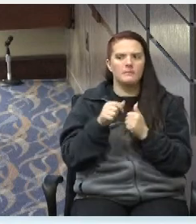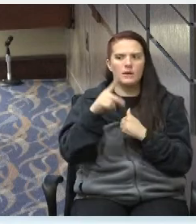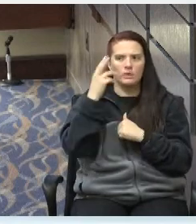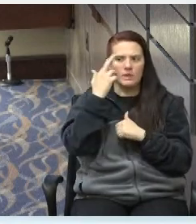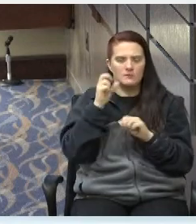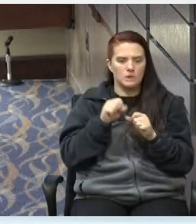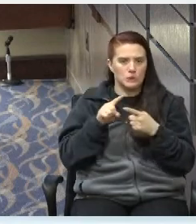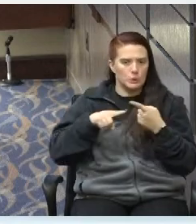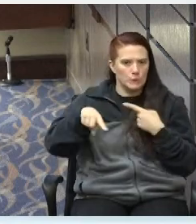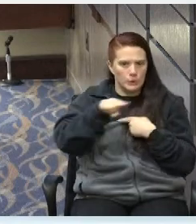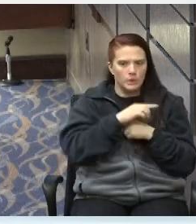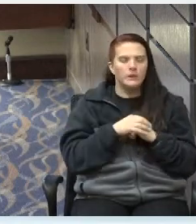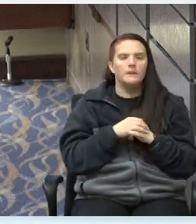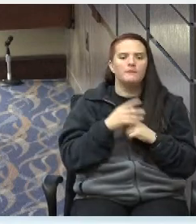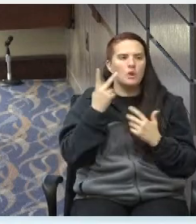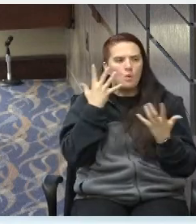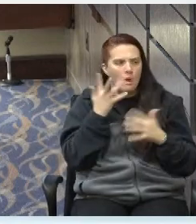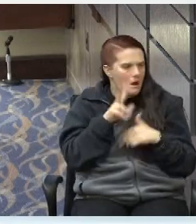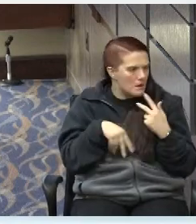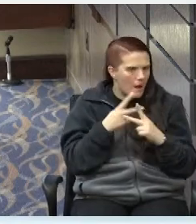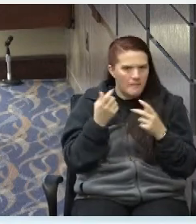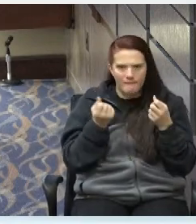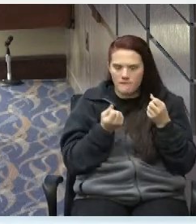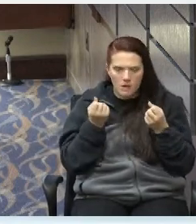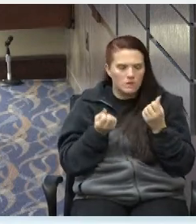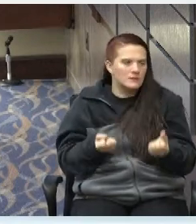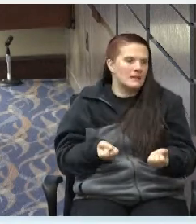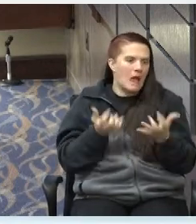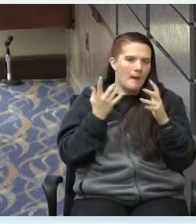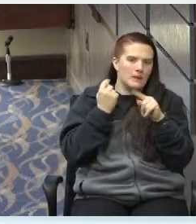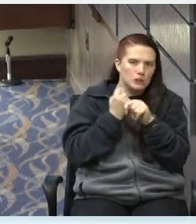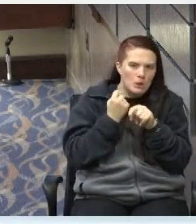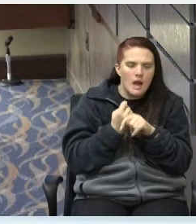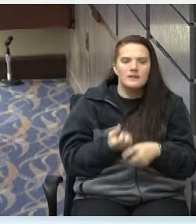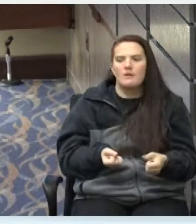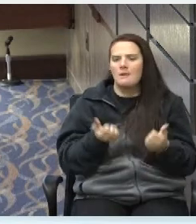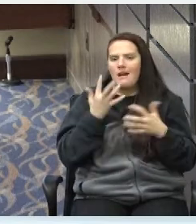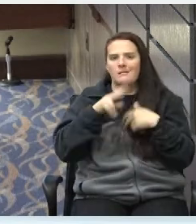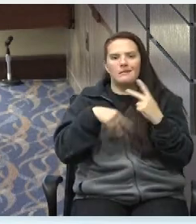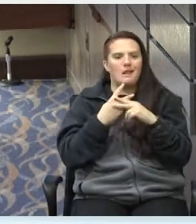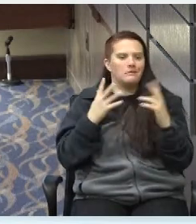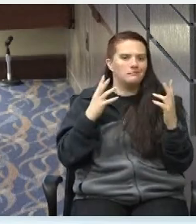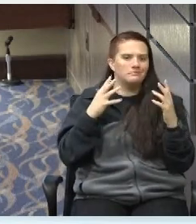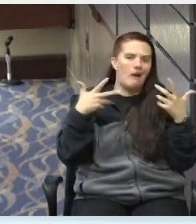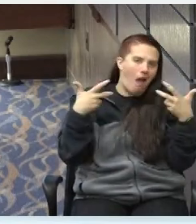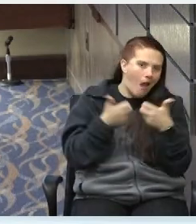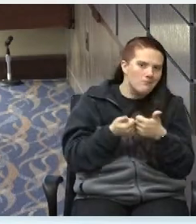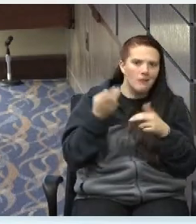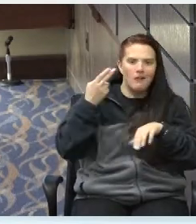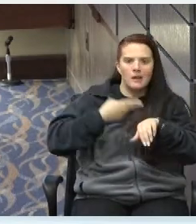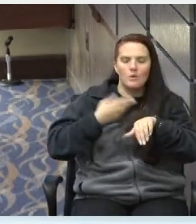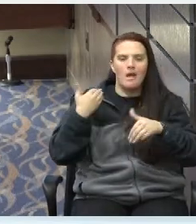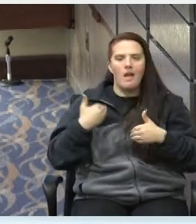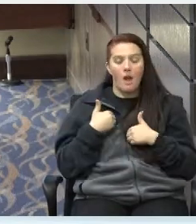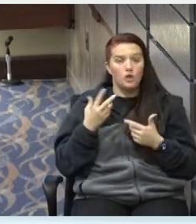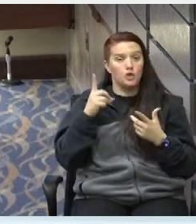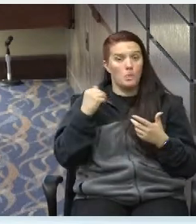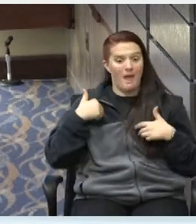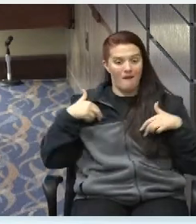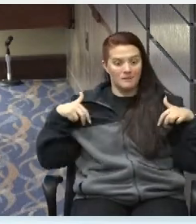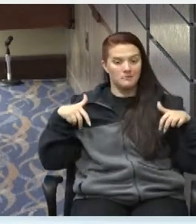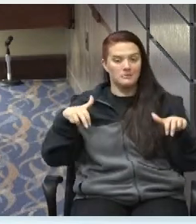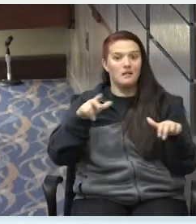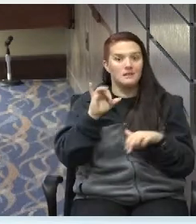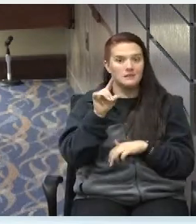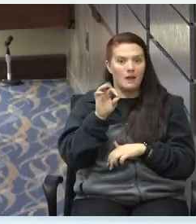you. We look at what types of vehicles, how many trucks, what kind of accident history do we have? Do we have sidewalks? Do the sidewalks